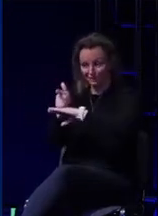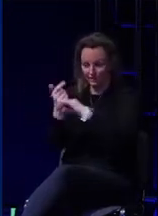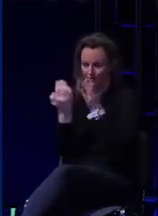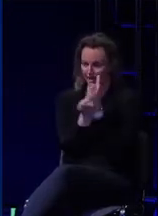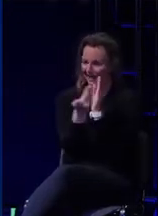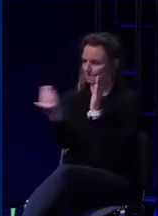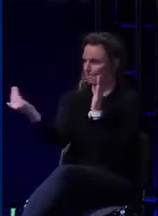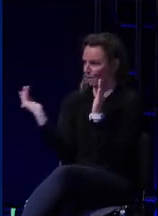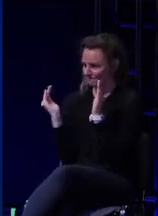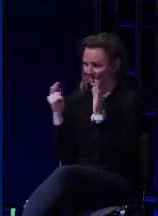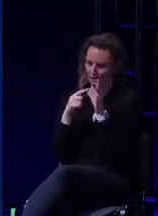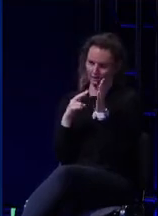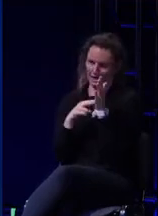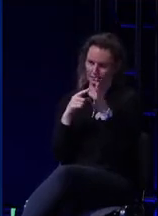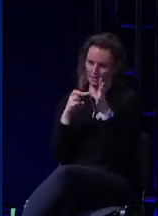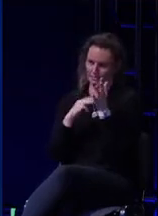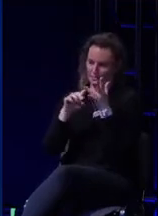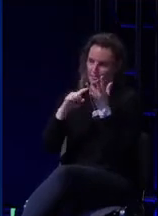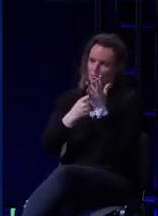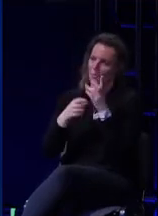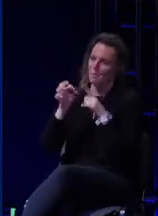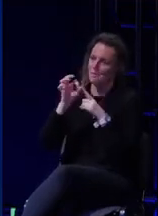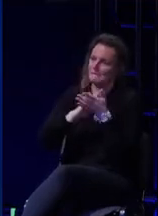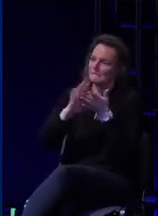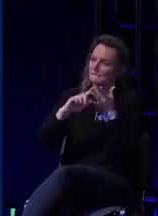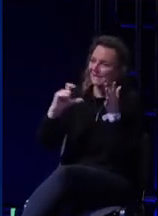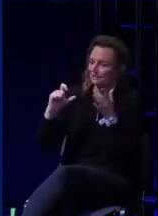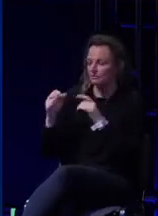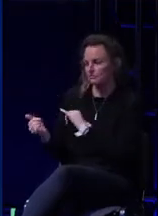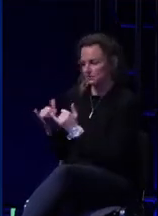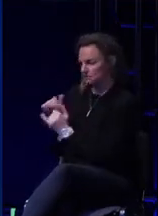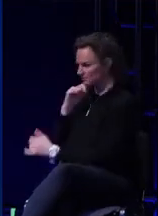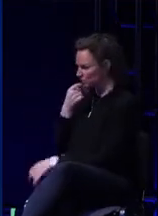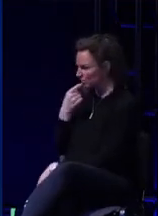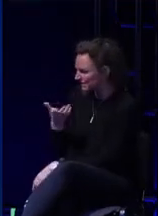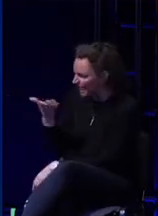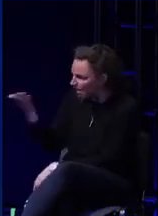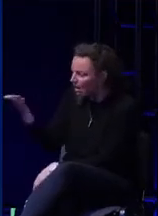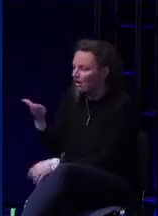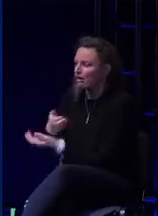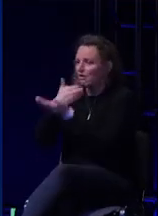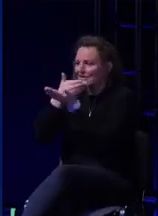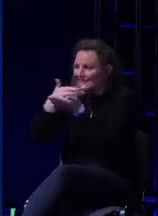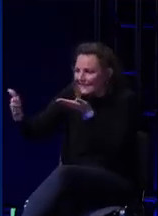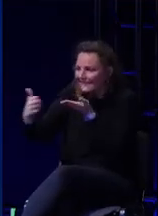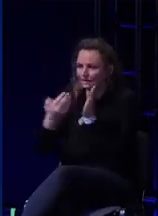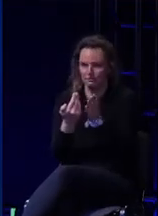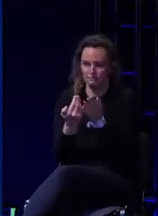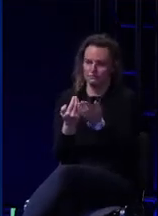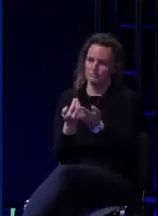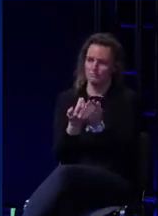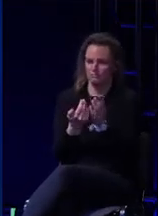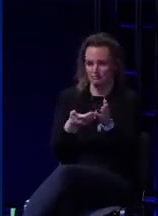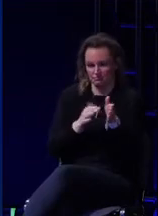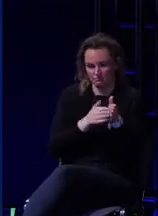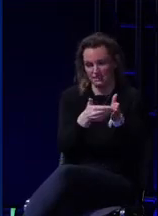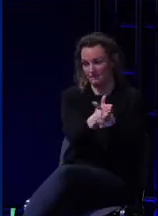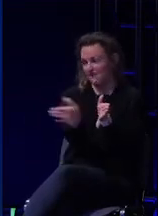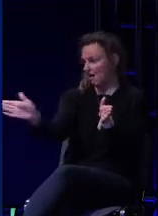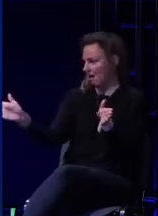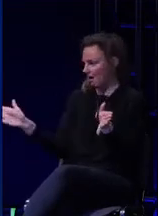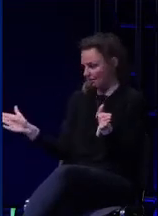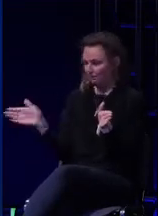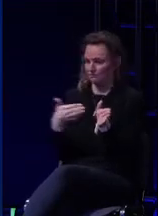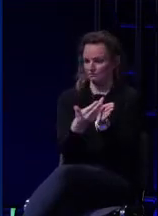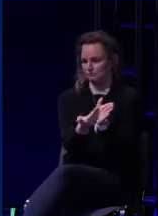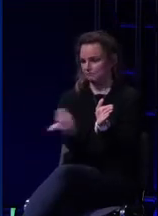and below the frame line. Yeah. So sometimes I might say, hey, what if we had a really clean spherical, exactly as you're describing? Yeah. Like, so